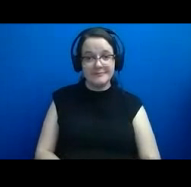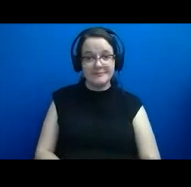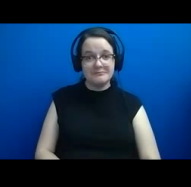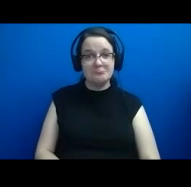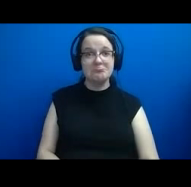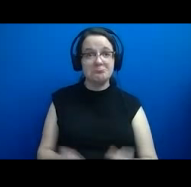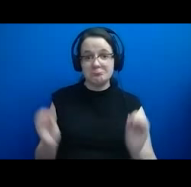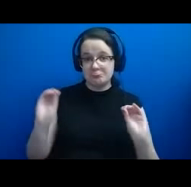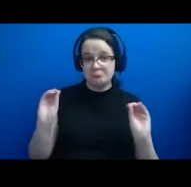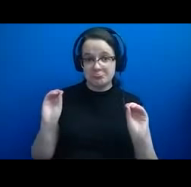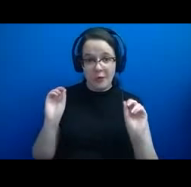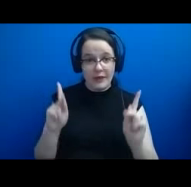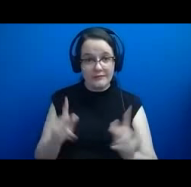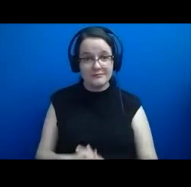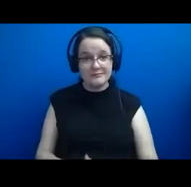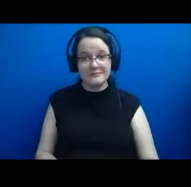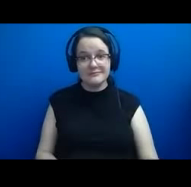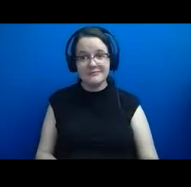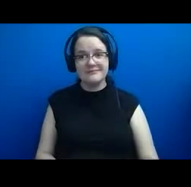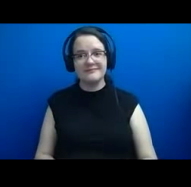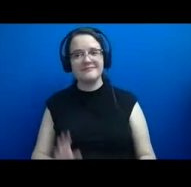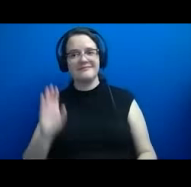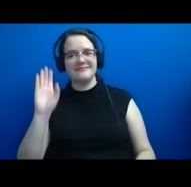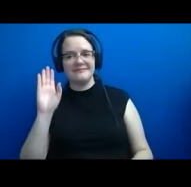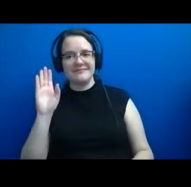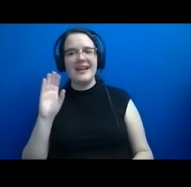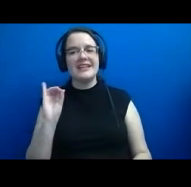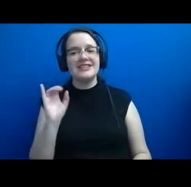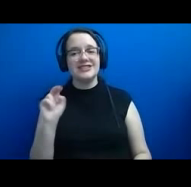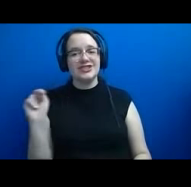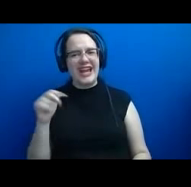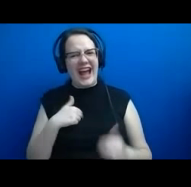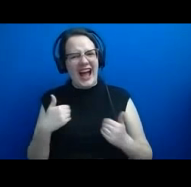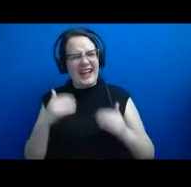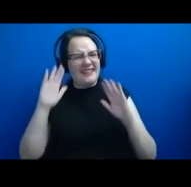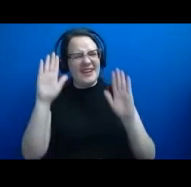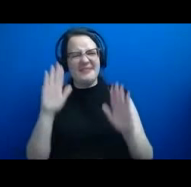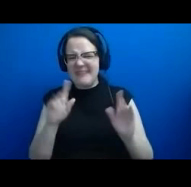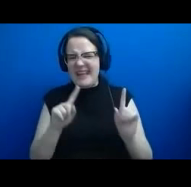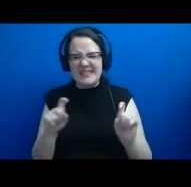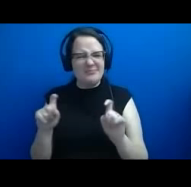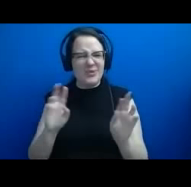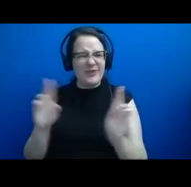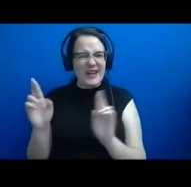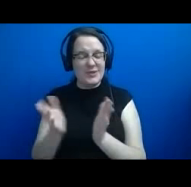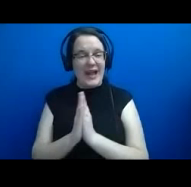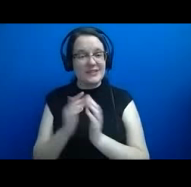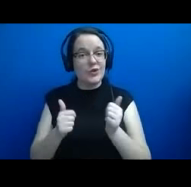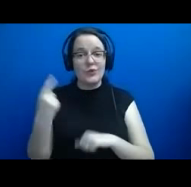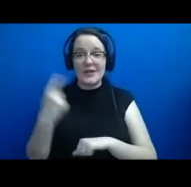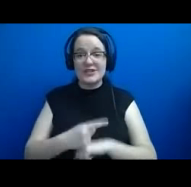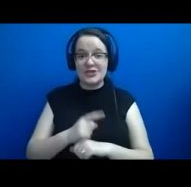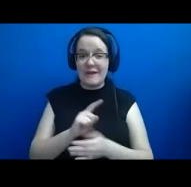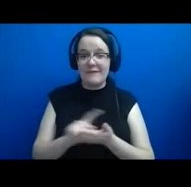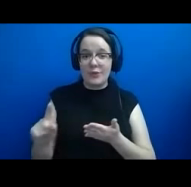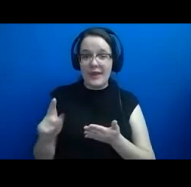Okay. Well, I had an amazing poll ready to ask you what day of the week worked better. And of course, the internet is